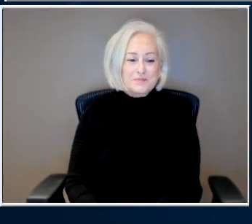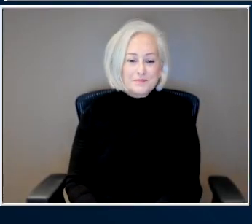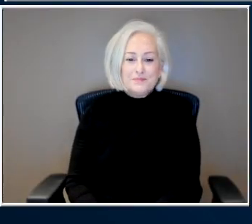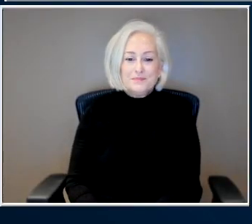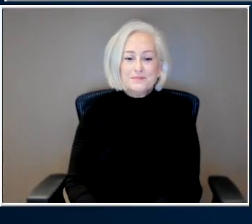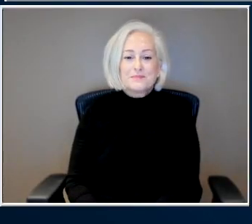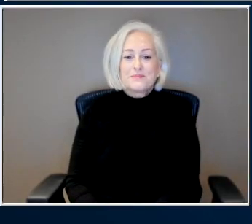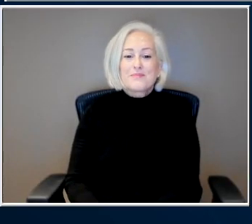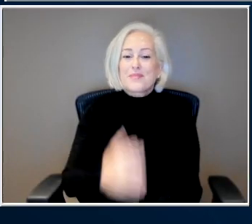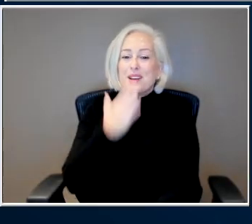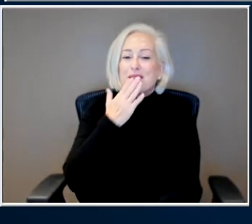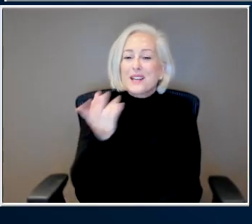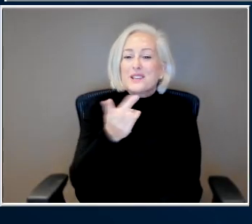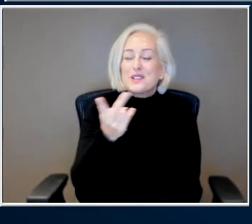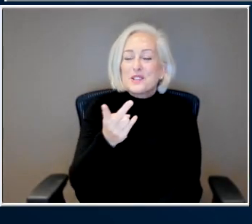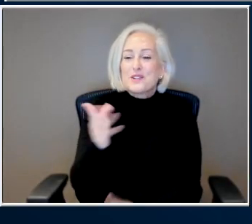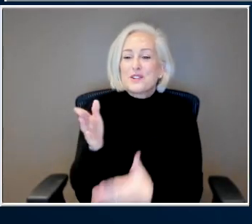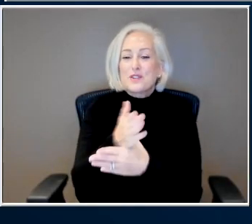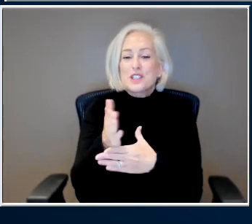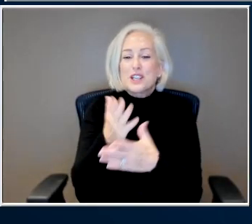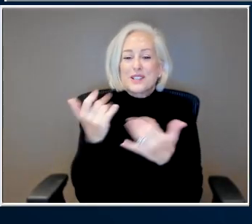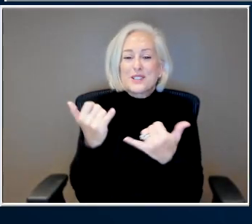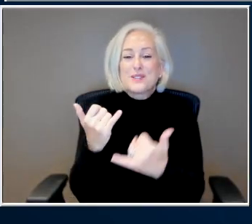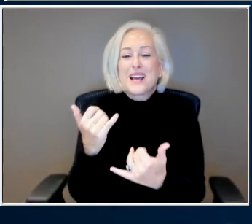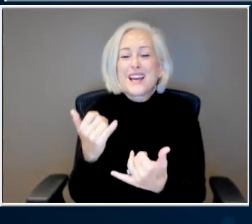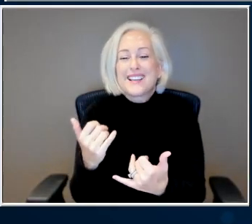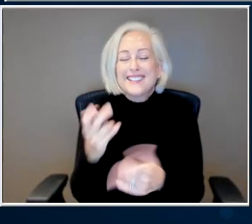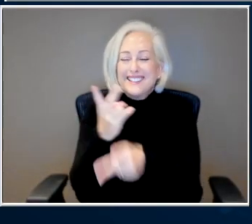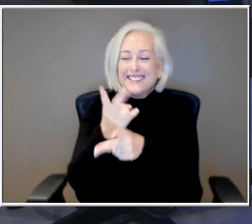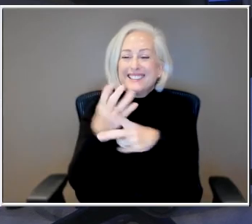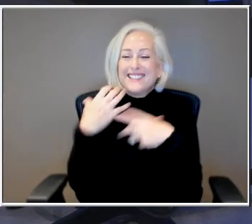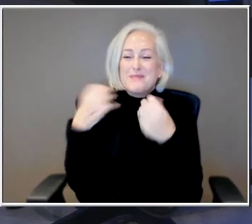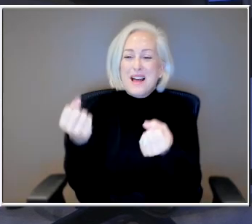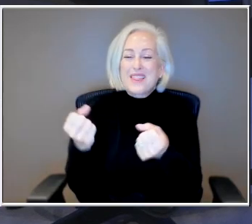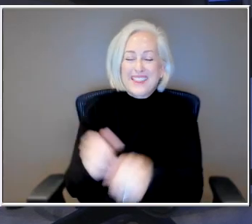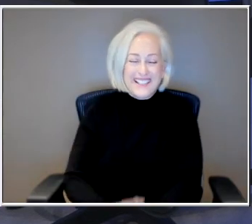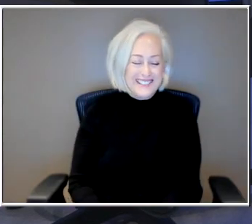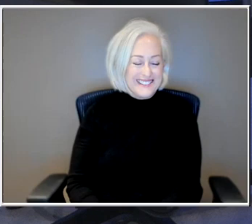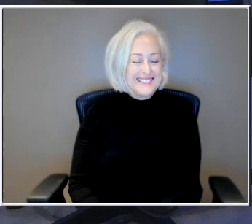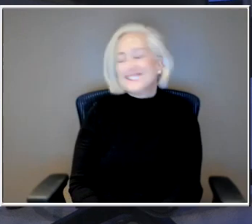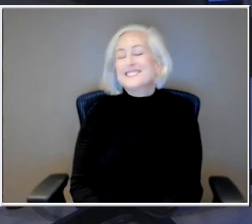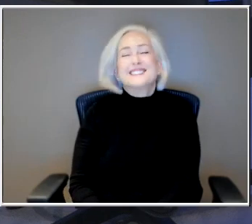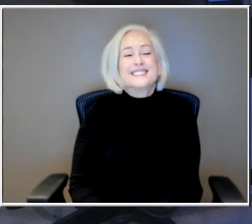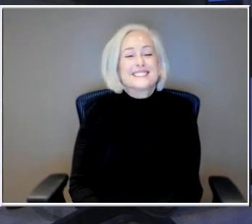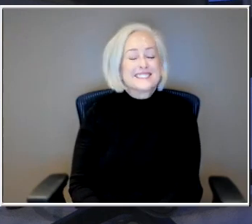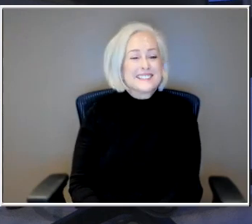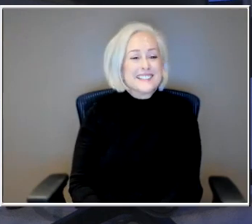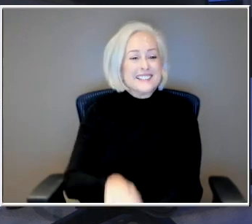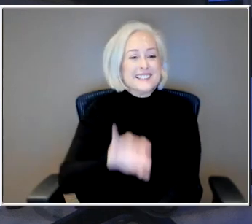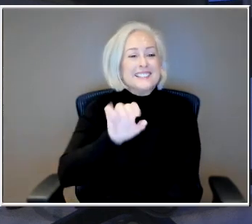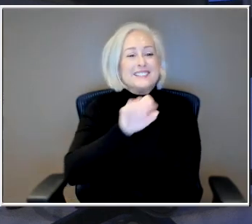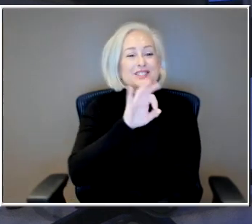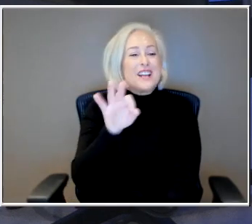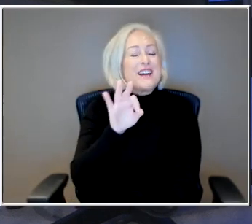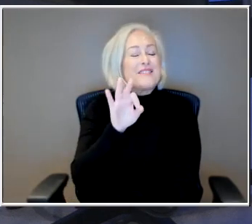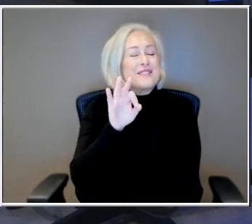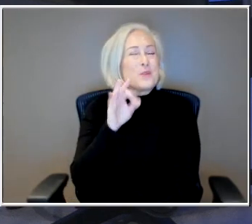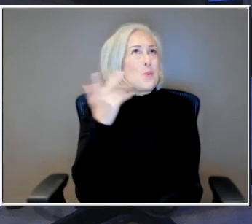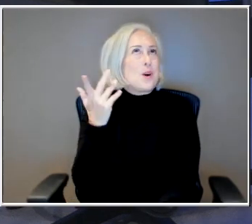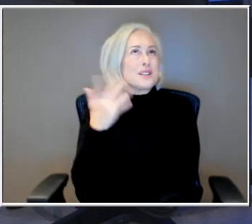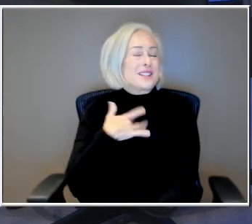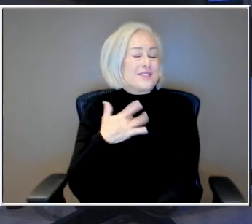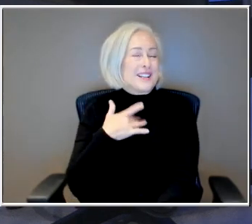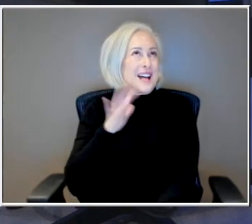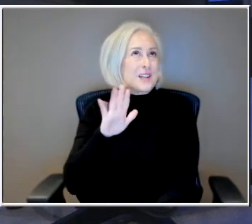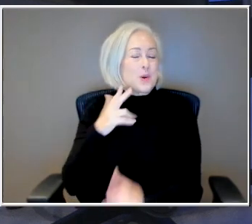Thank you both for sharing today. Be well. Jeff, what's it like to know that your name is swirling around the whole household and